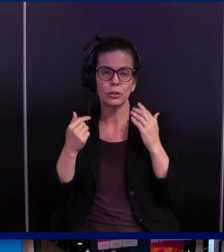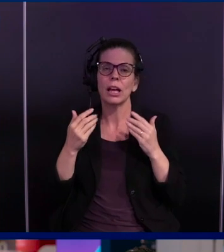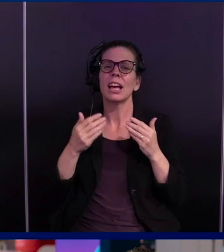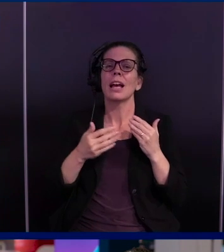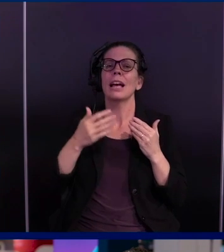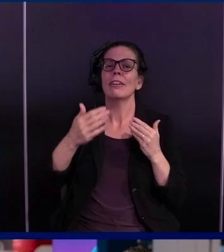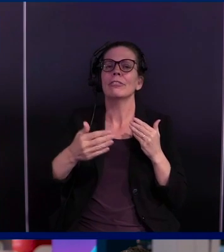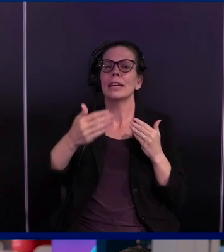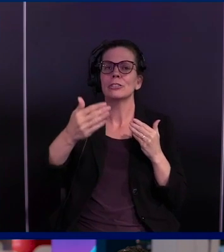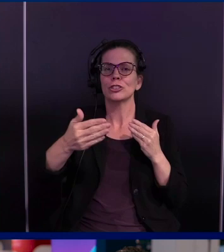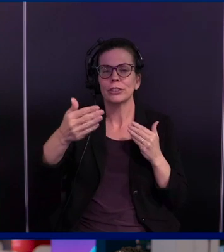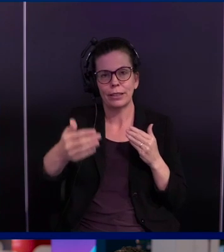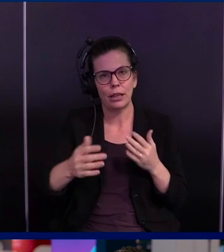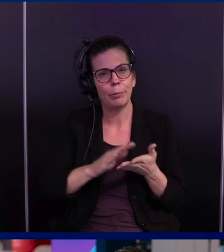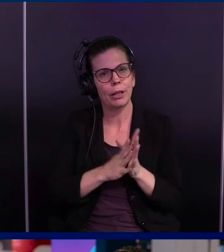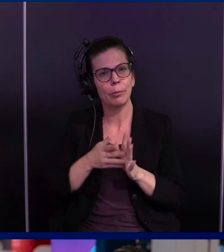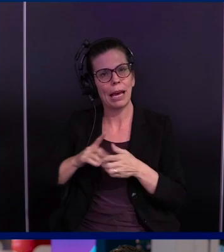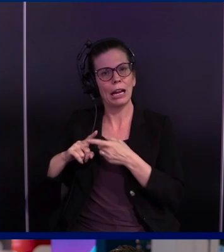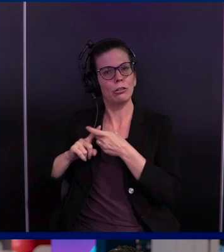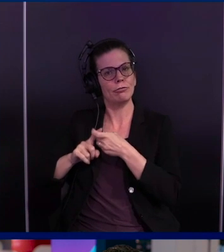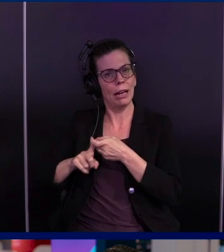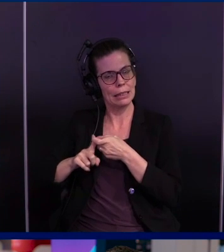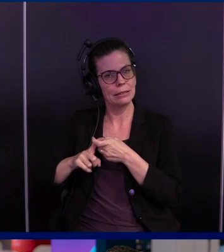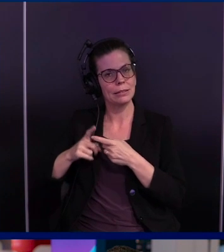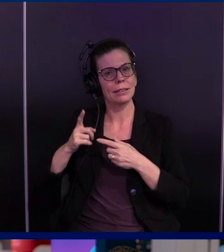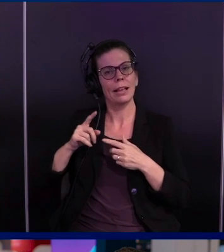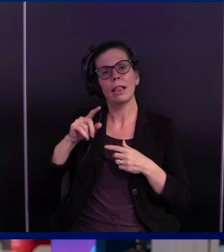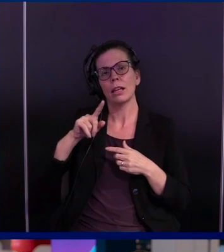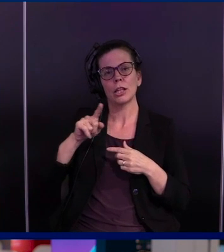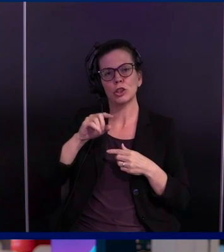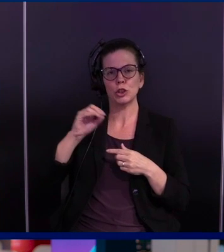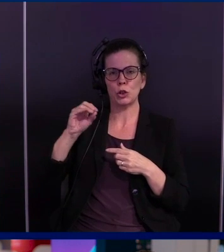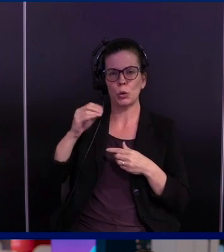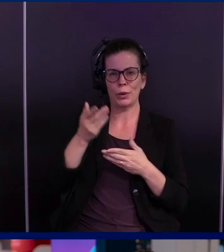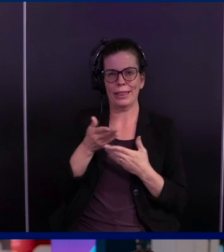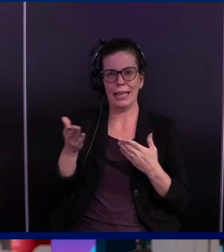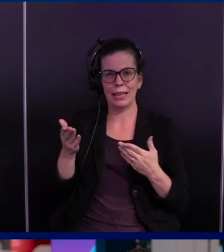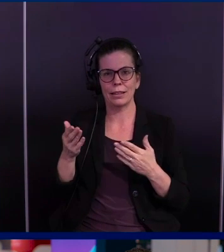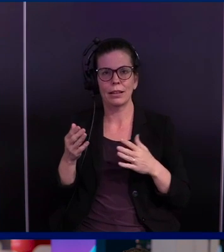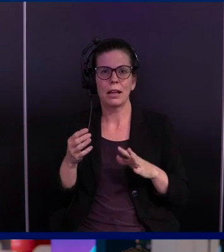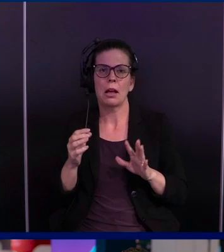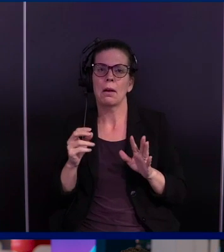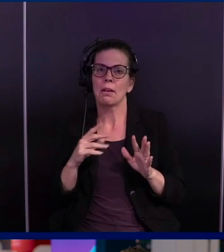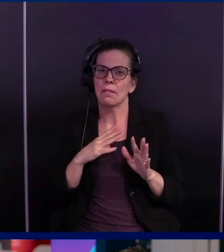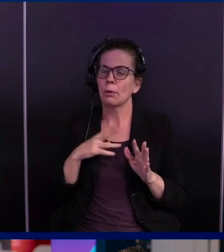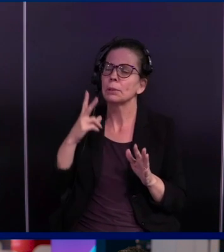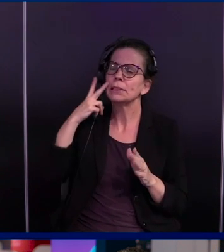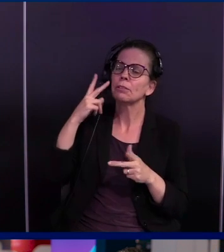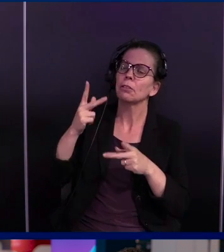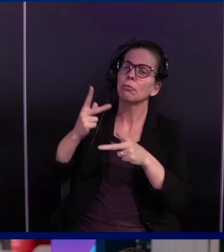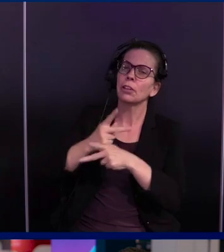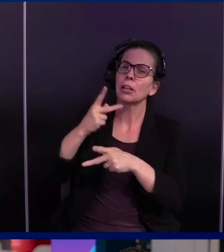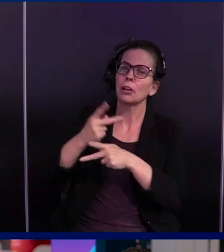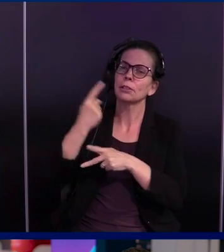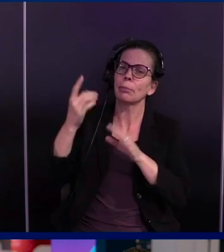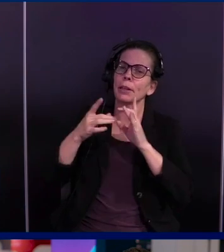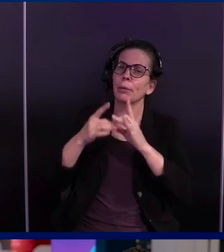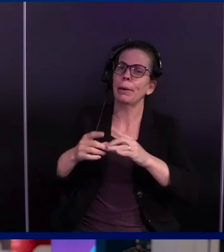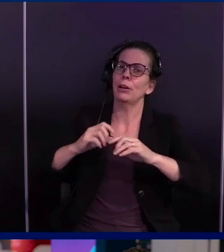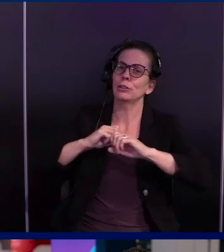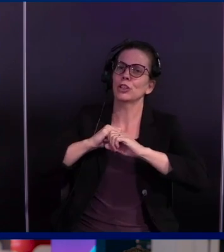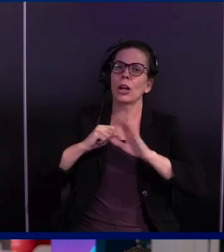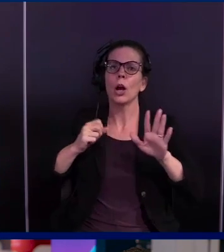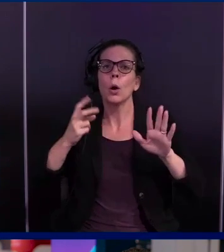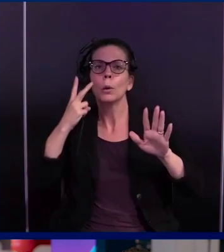have Twilight as one of our friends in this like zoo thing. Okay. But let's see if we can figure out something about security, because here Oh,